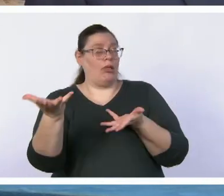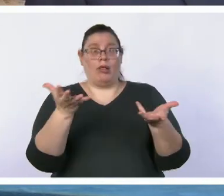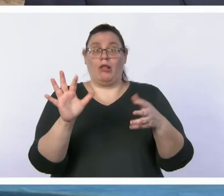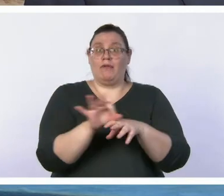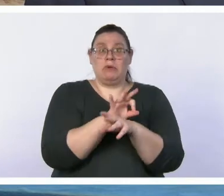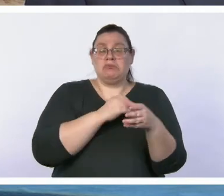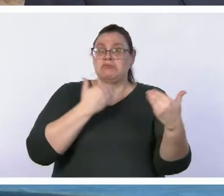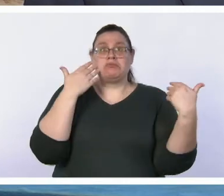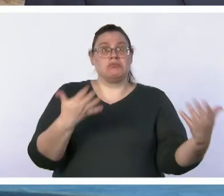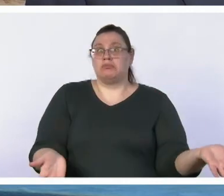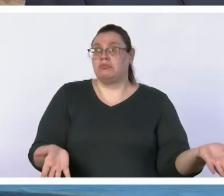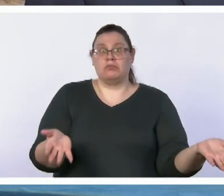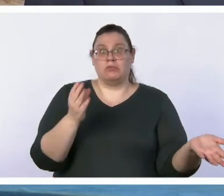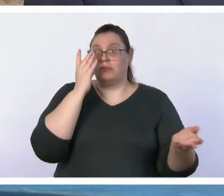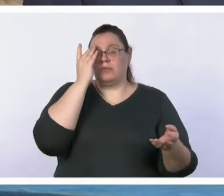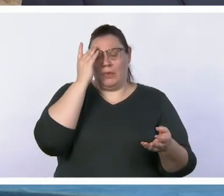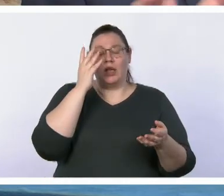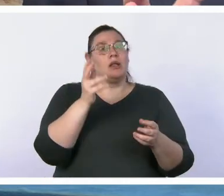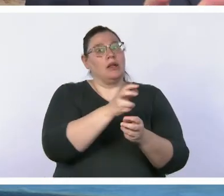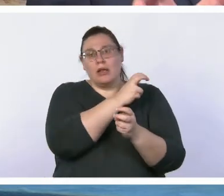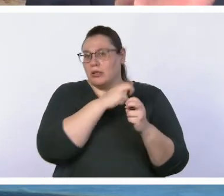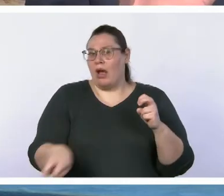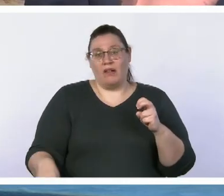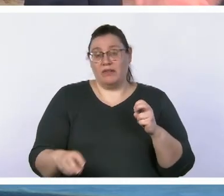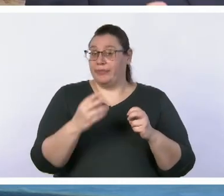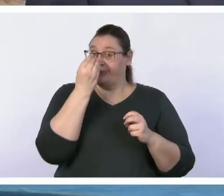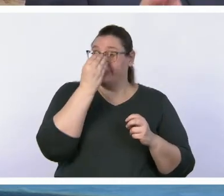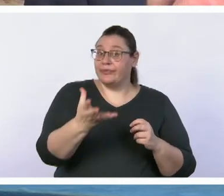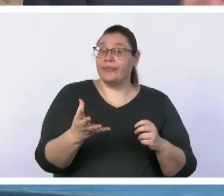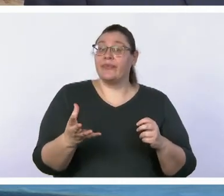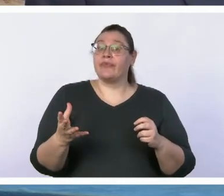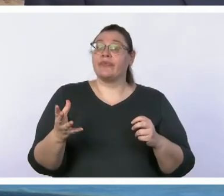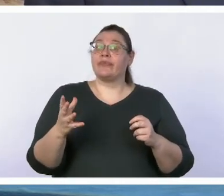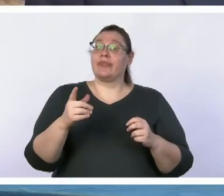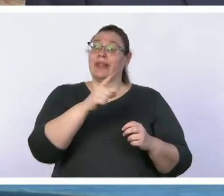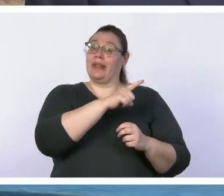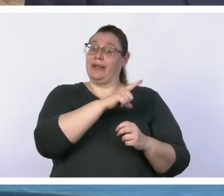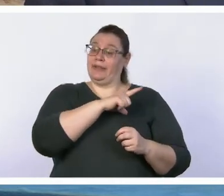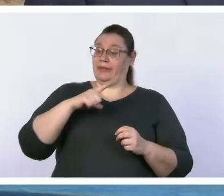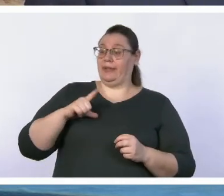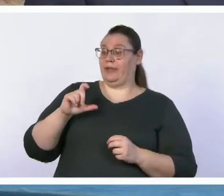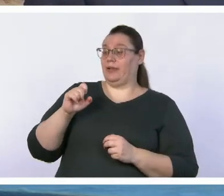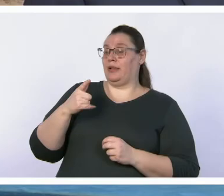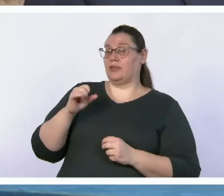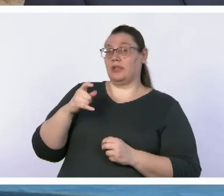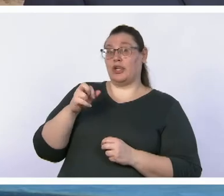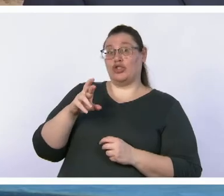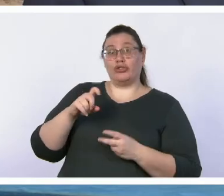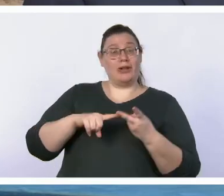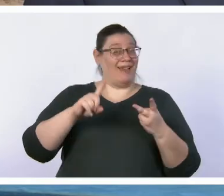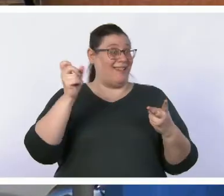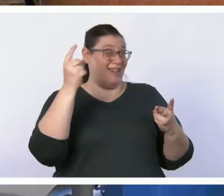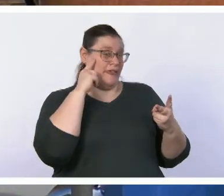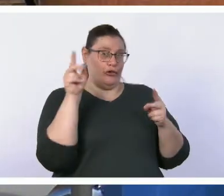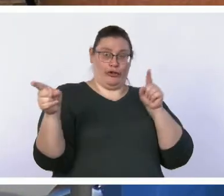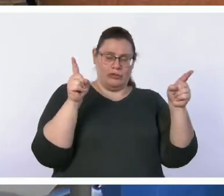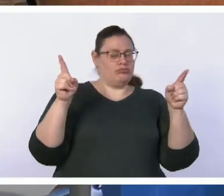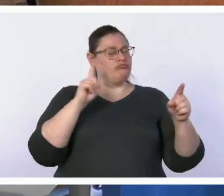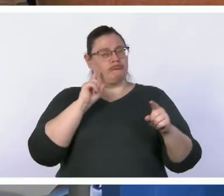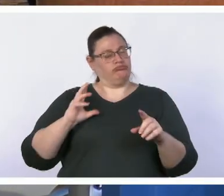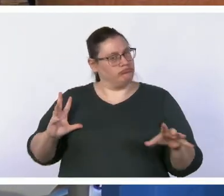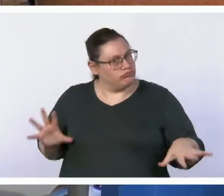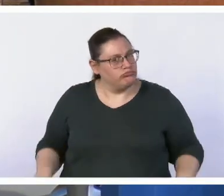So it is extraordinarily difficult. I have to say that the legislature and the governor have stepped up, though, and